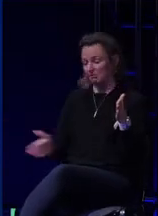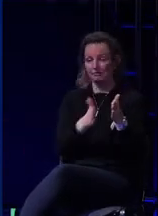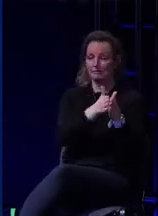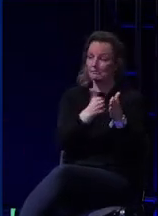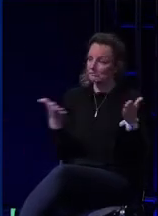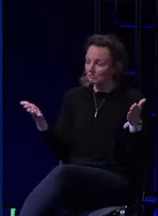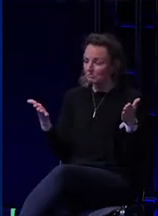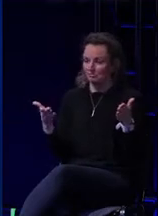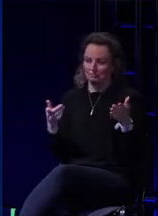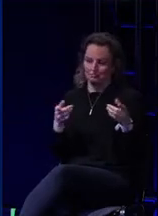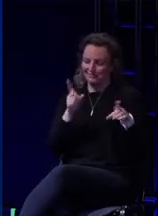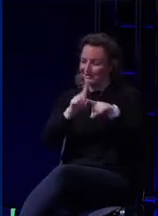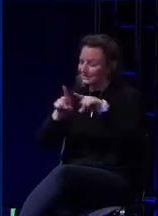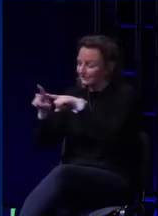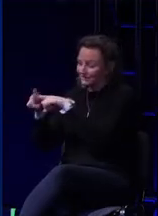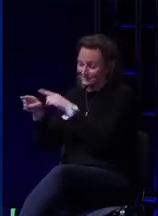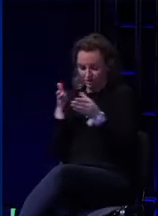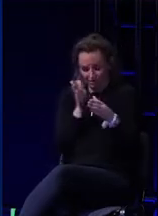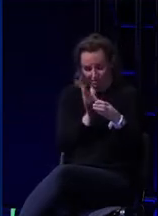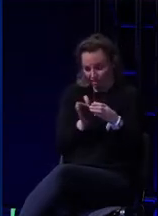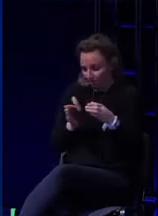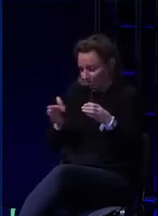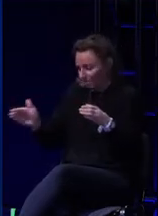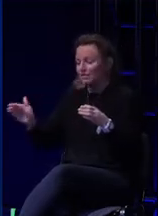of lenses, and